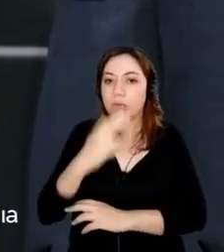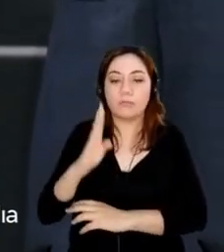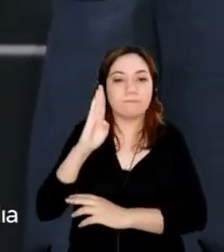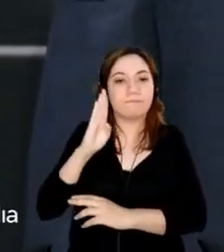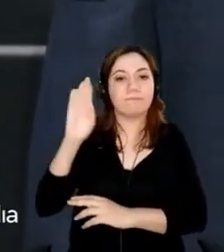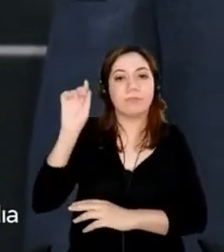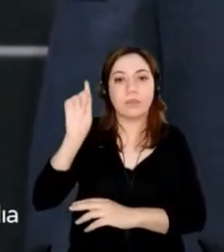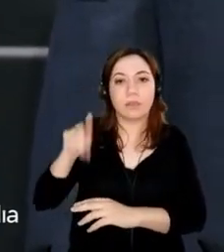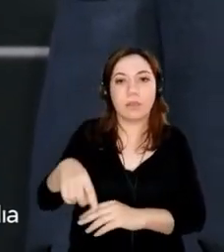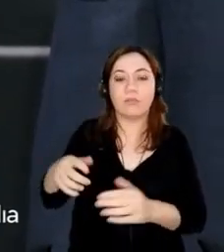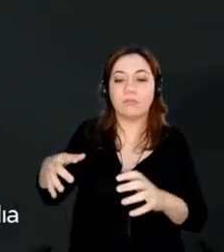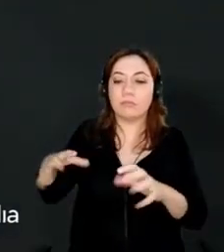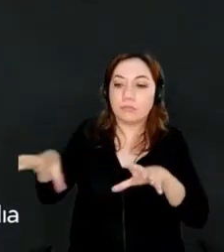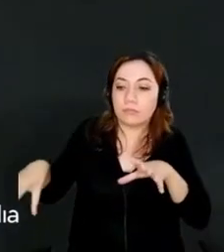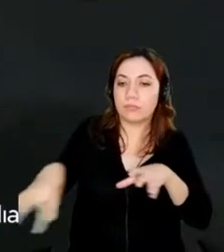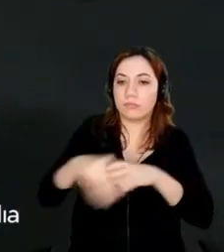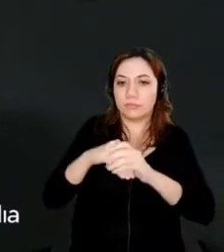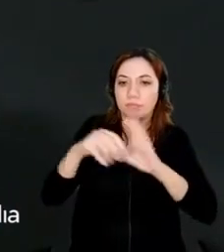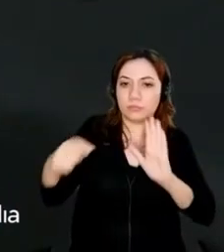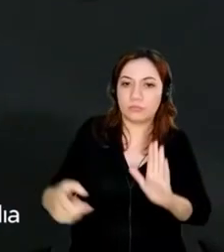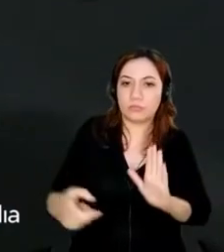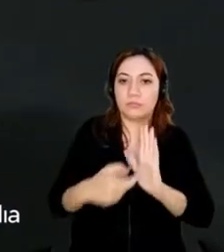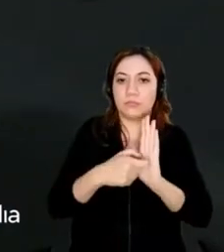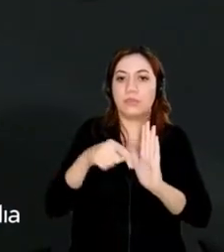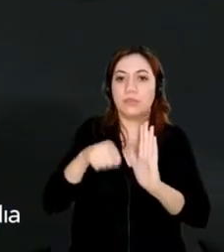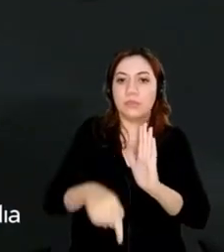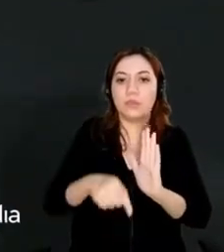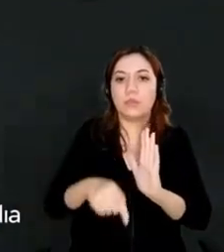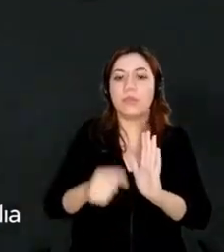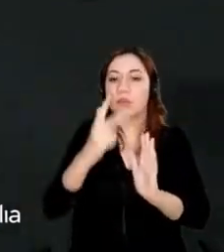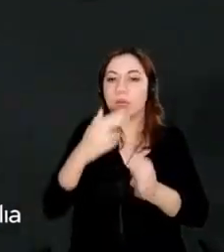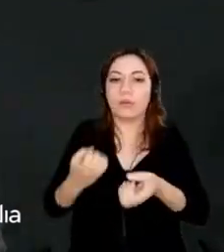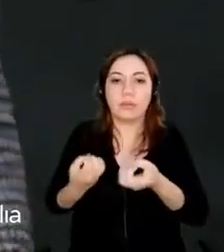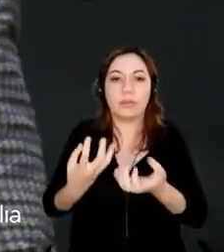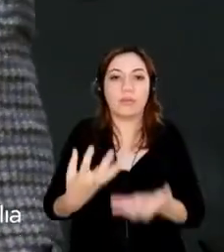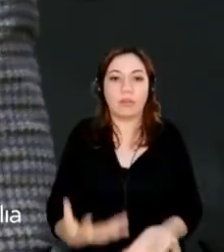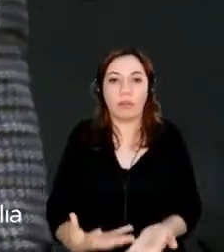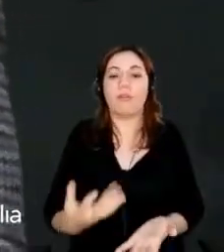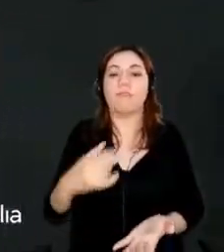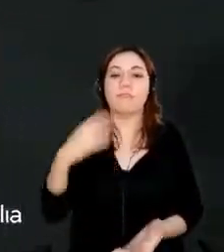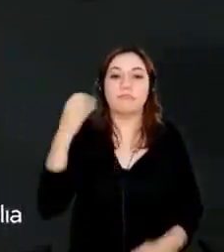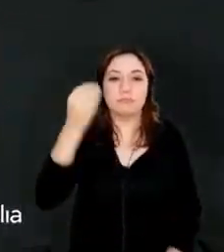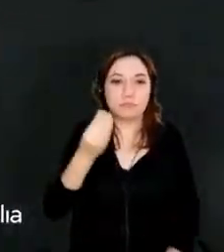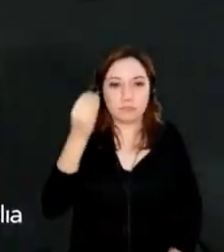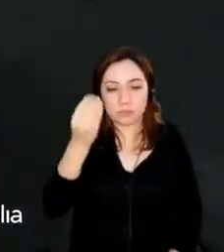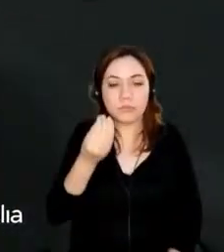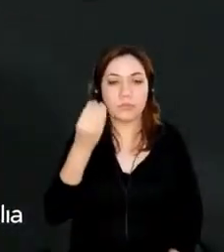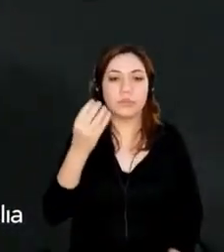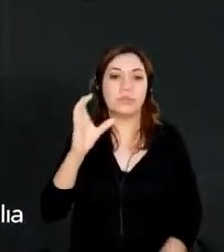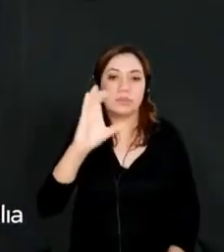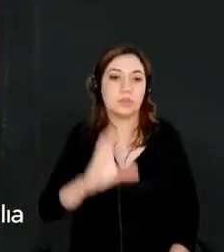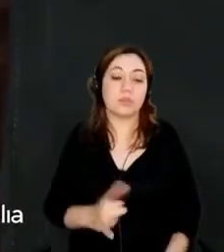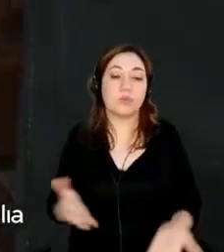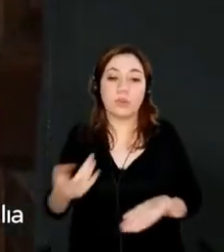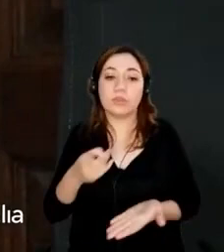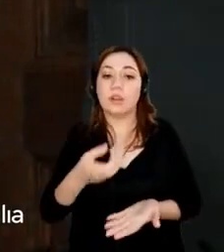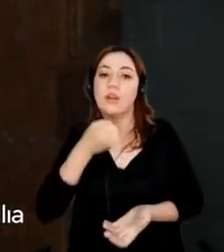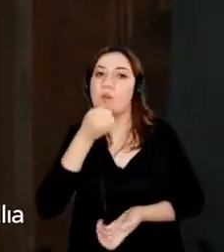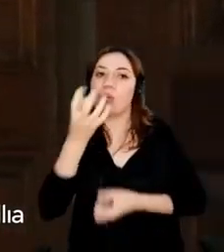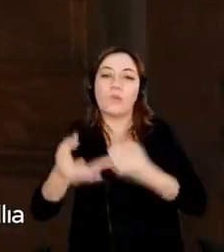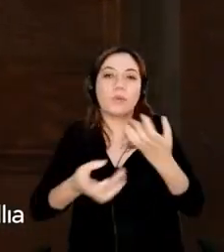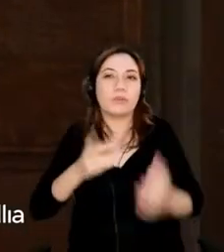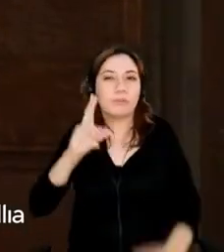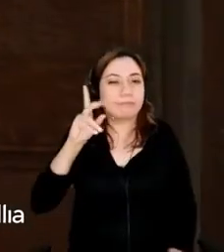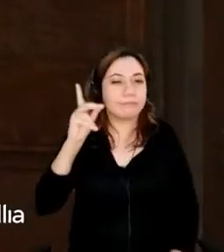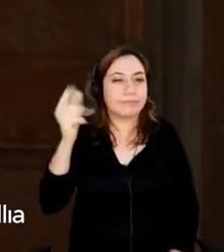provide exceptional customer experience. And today she's really gonna share some insights, which I know everybody in this room is kind of